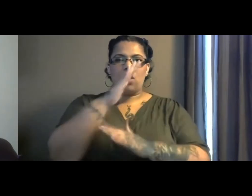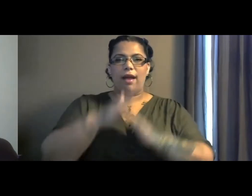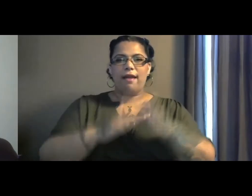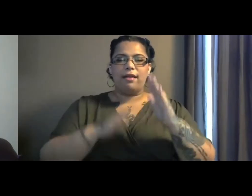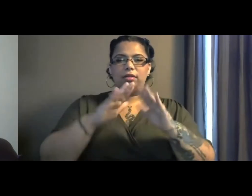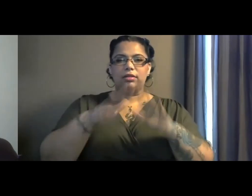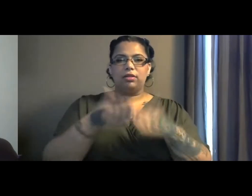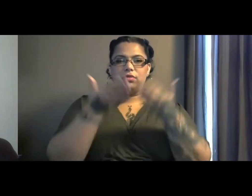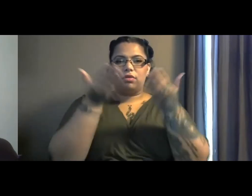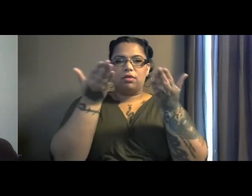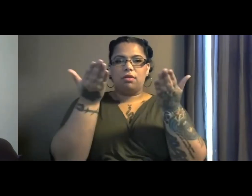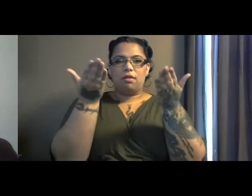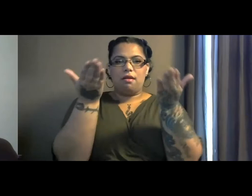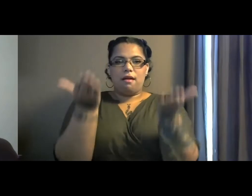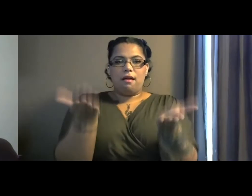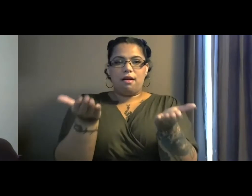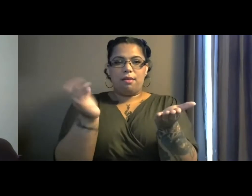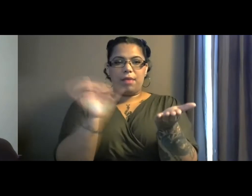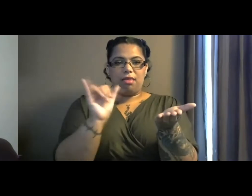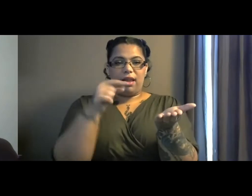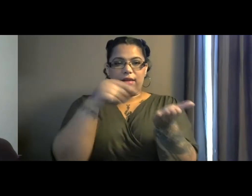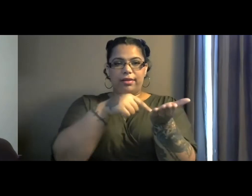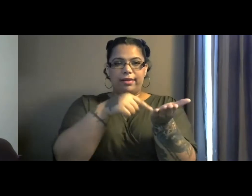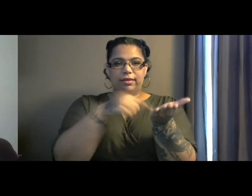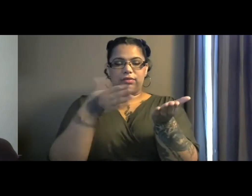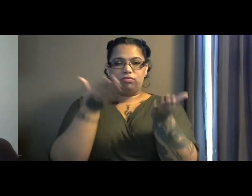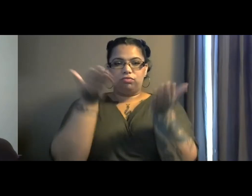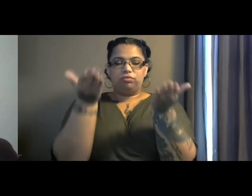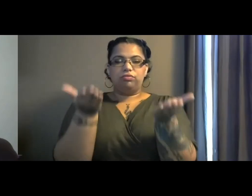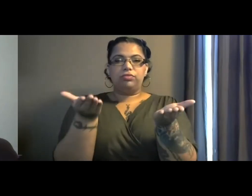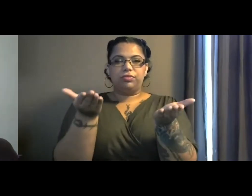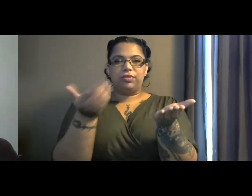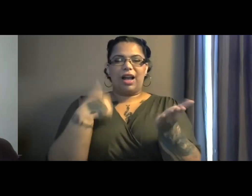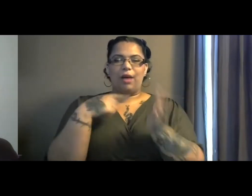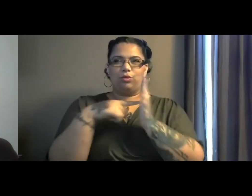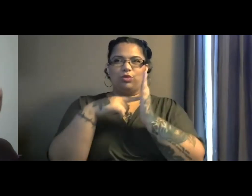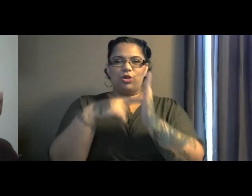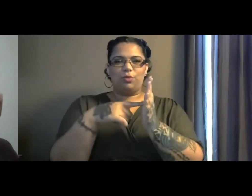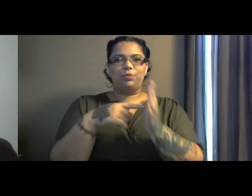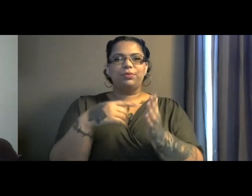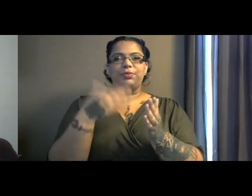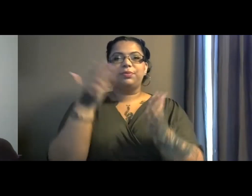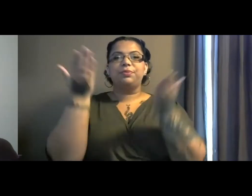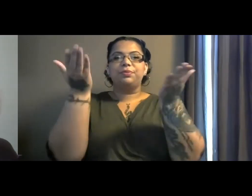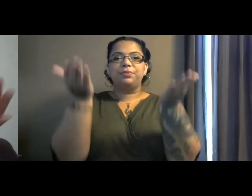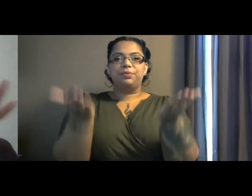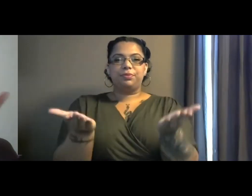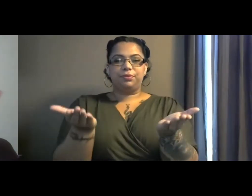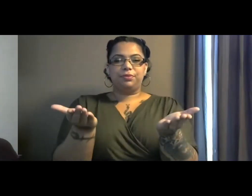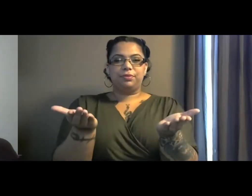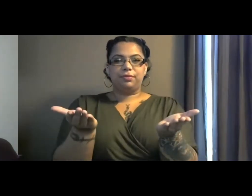in this manner. Let me demonstrate in this way.